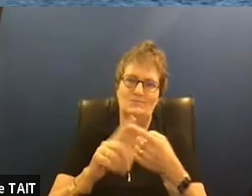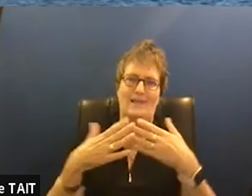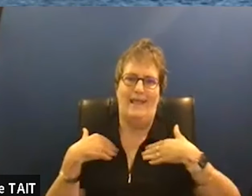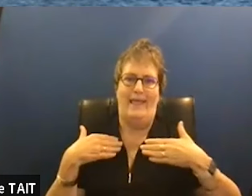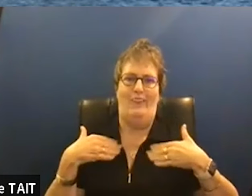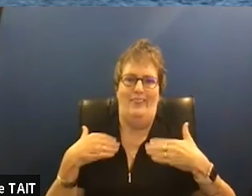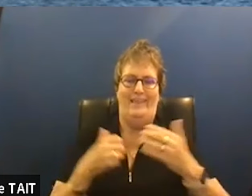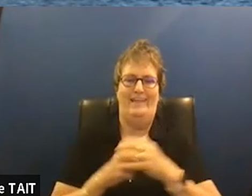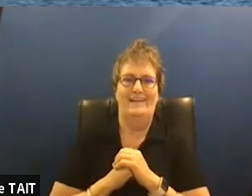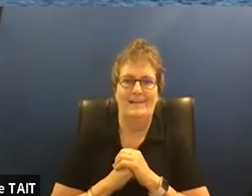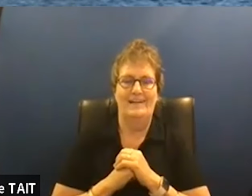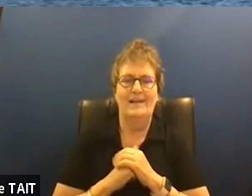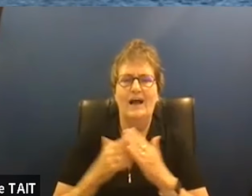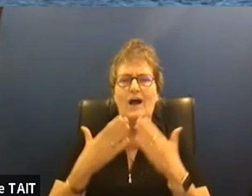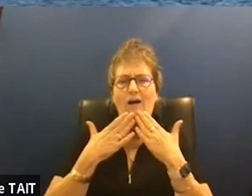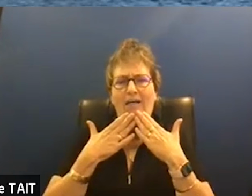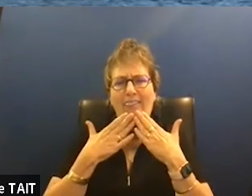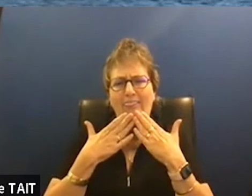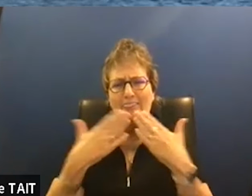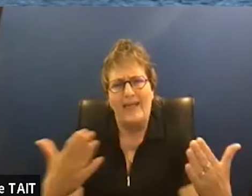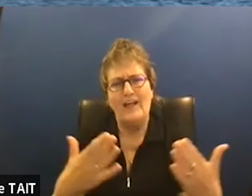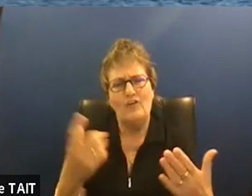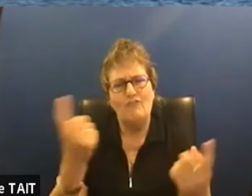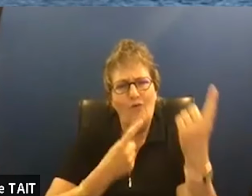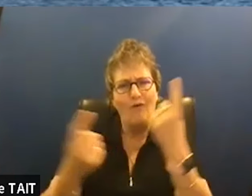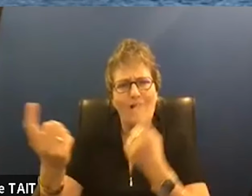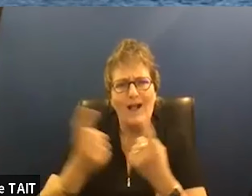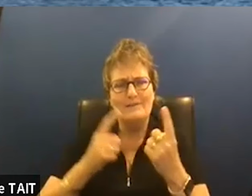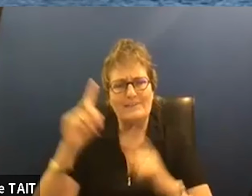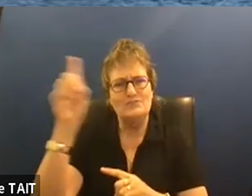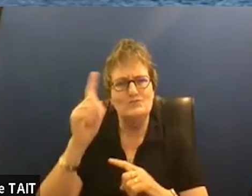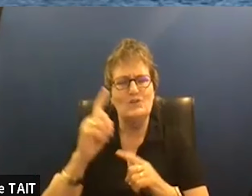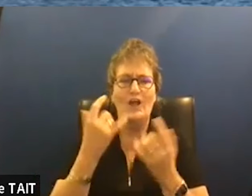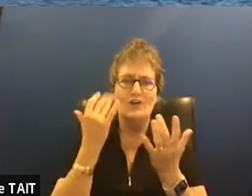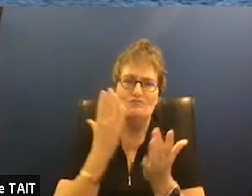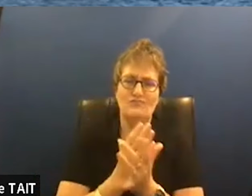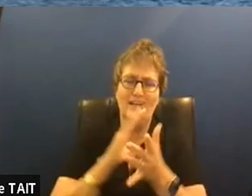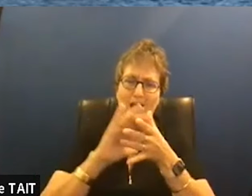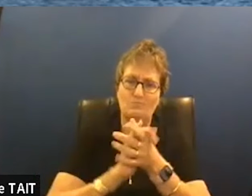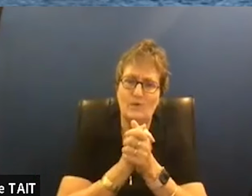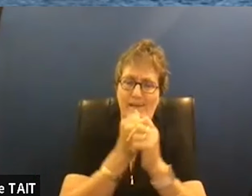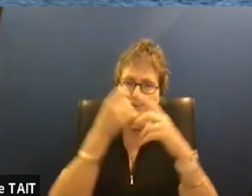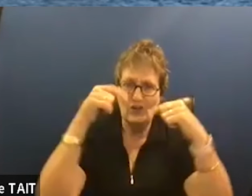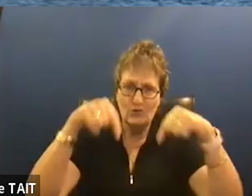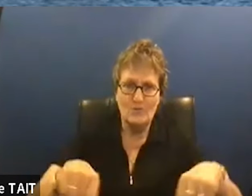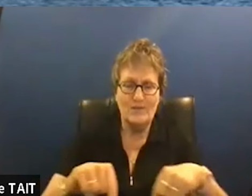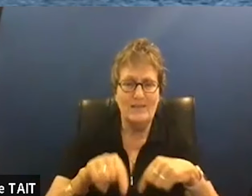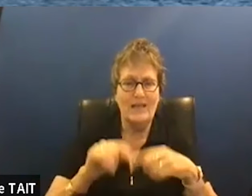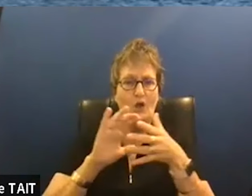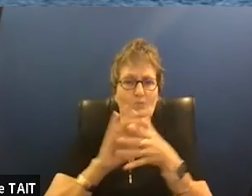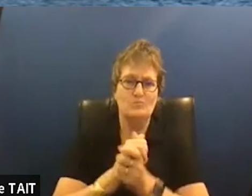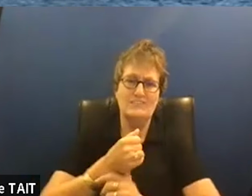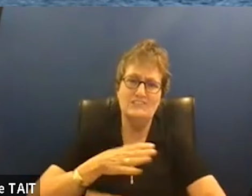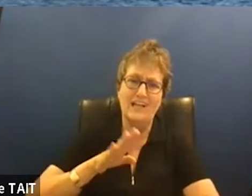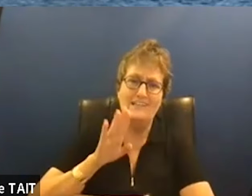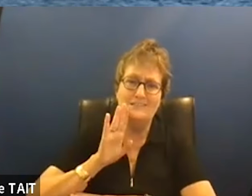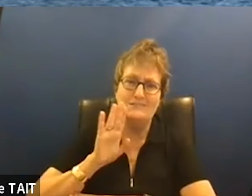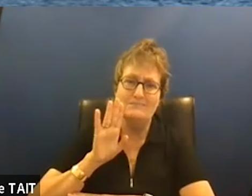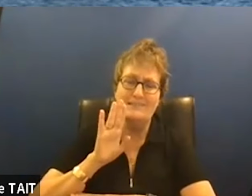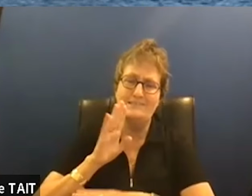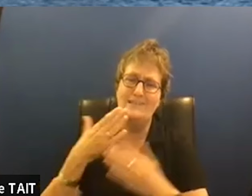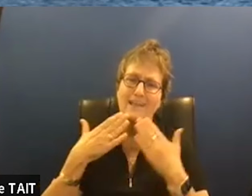Okay, everybody, thank you so much for coming today. I really appreciate you being here, and I appreciate the speakers so much. I'd like to